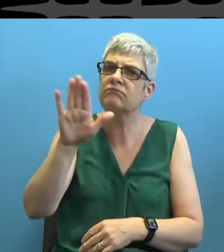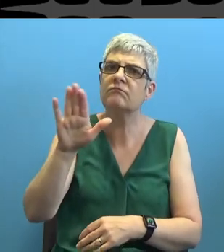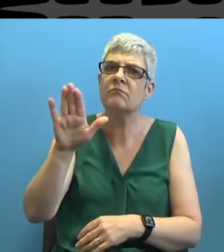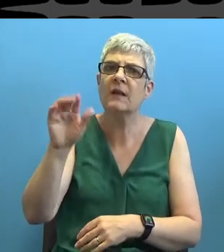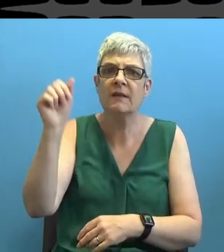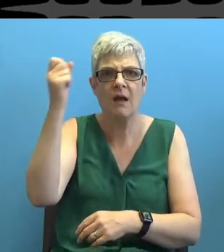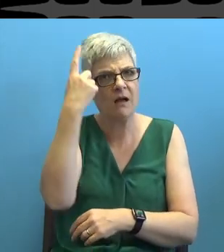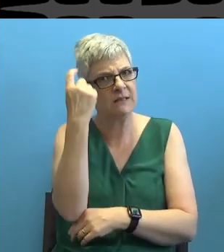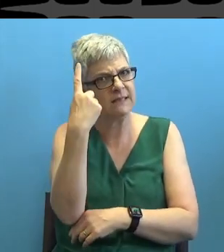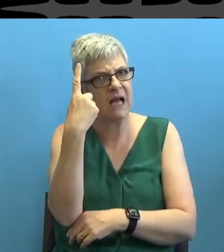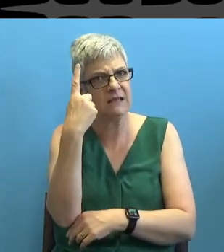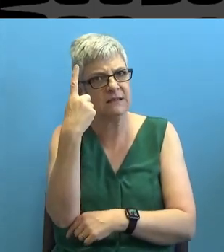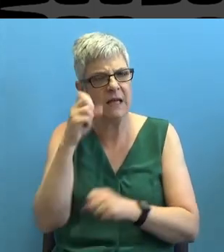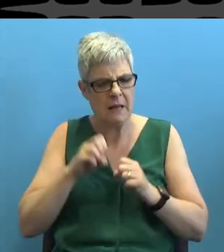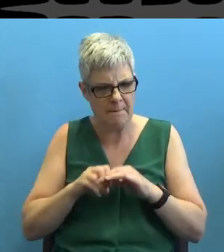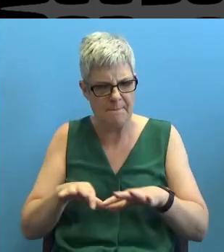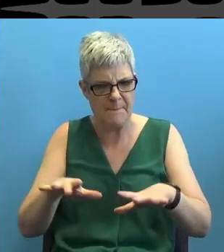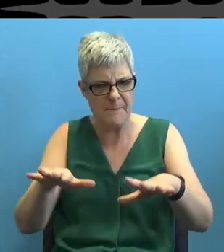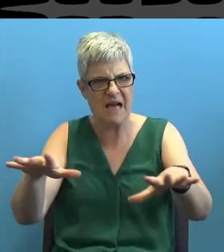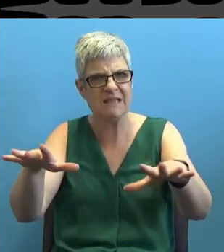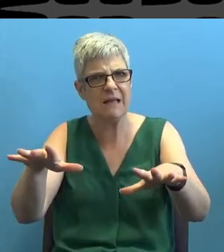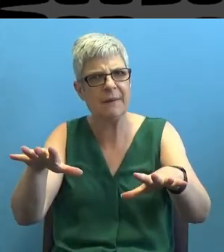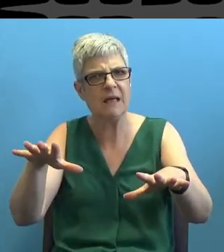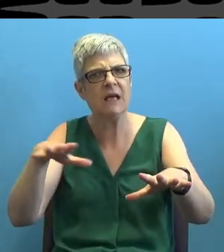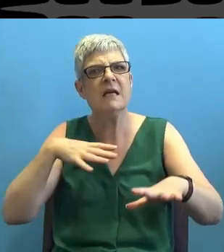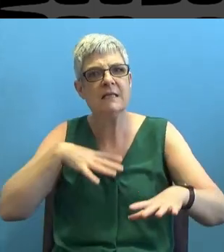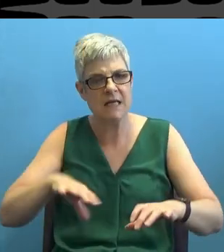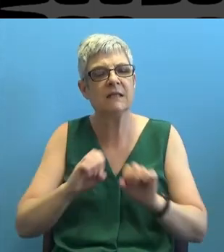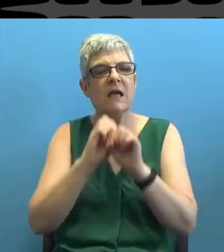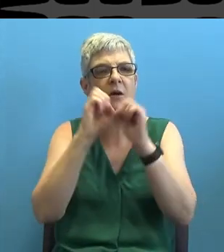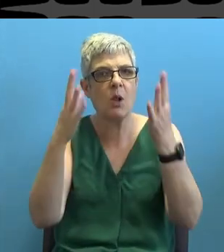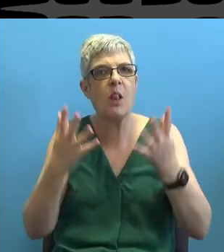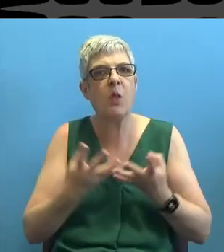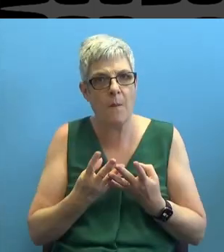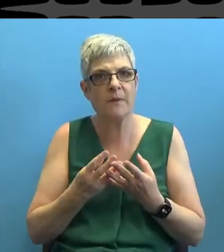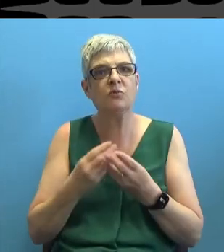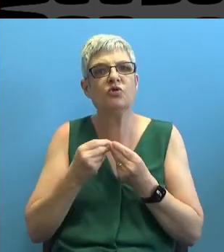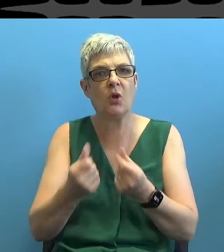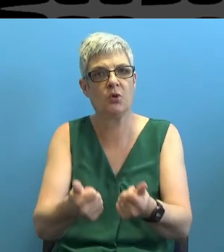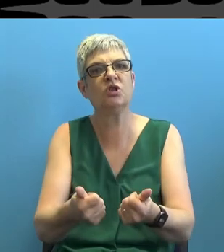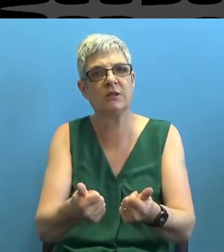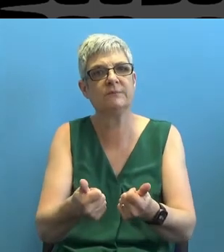fully that a global pandemic needs a global solution.